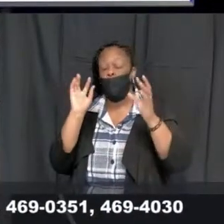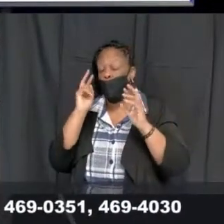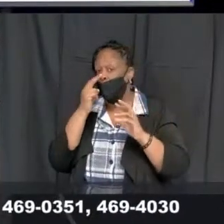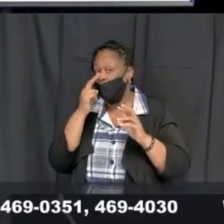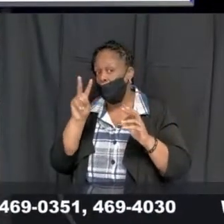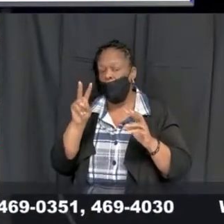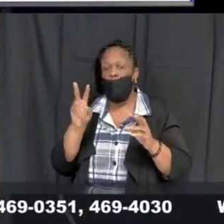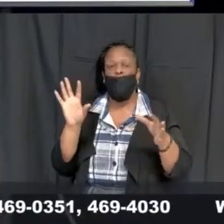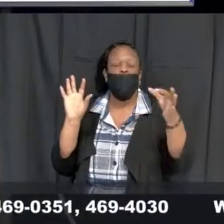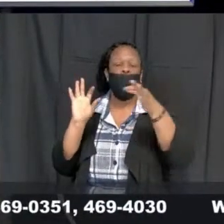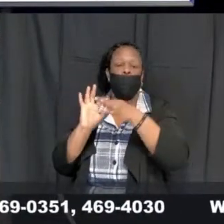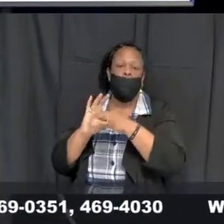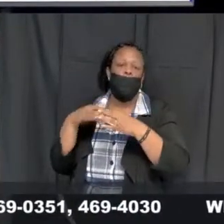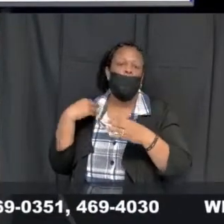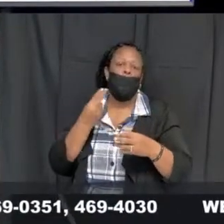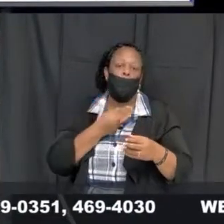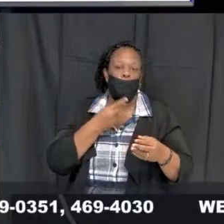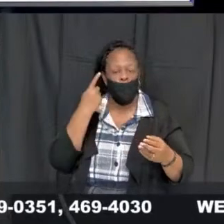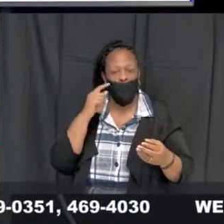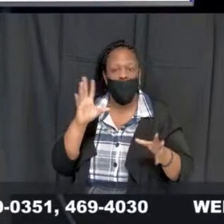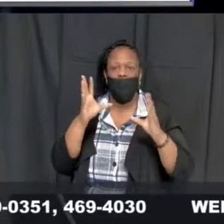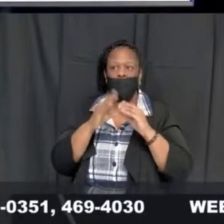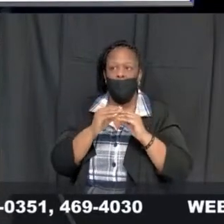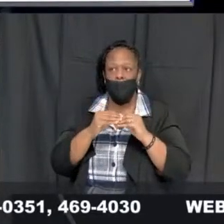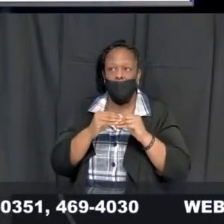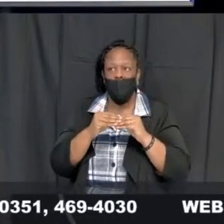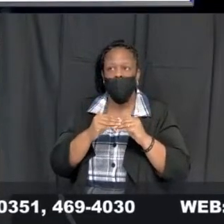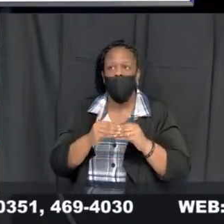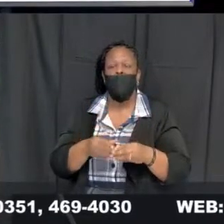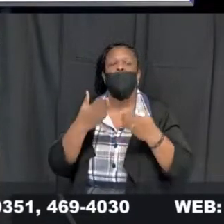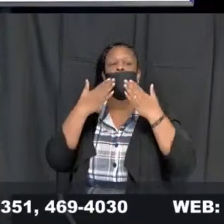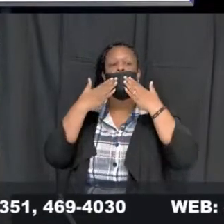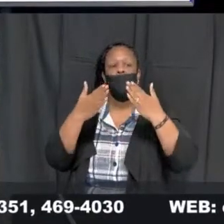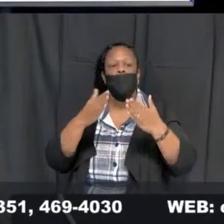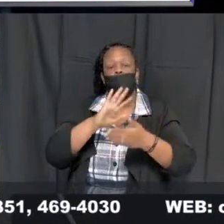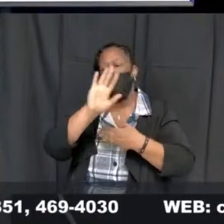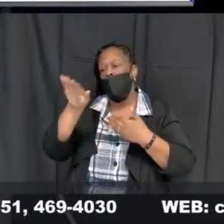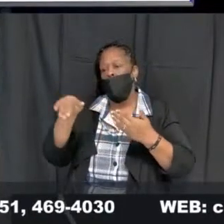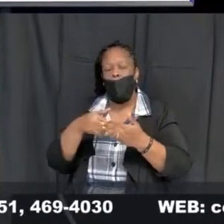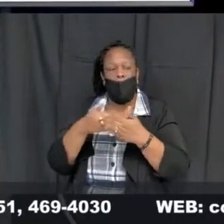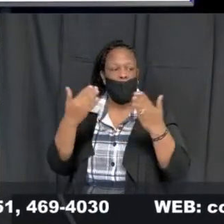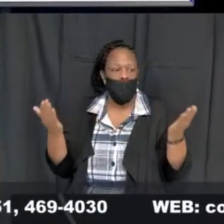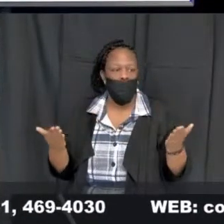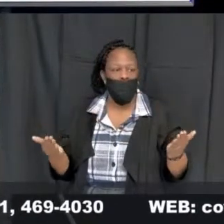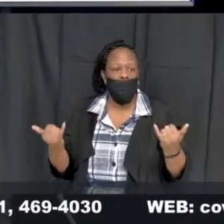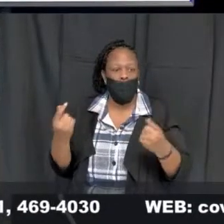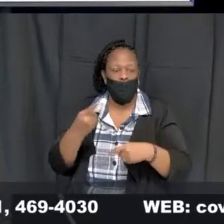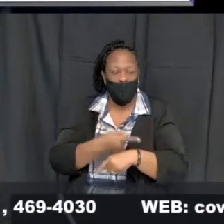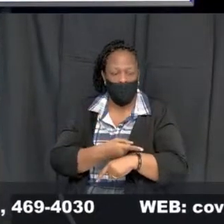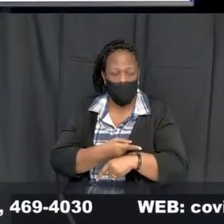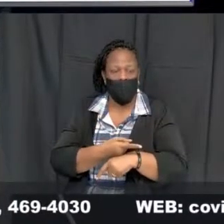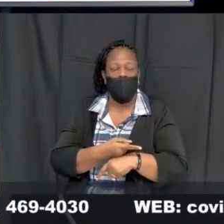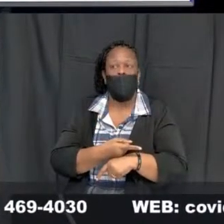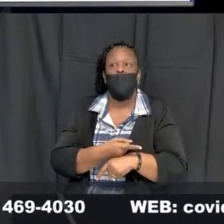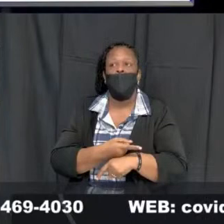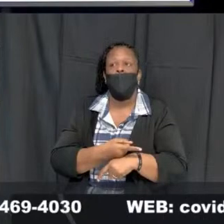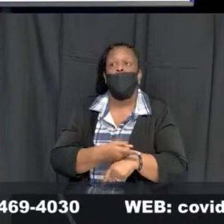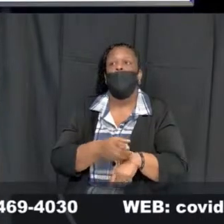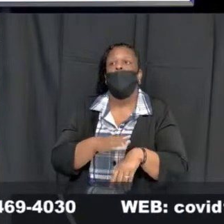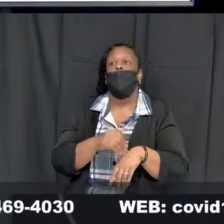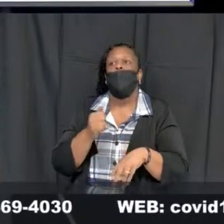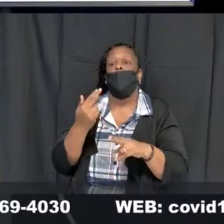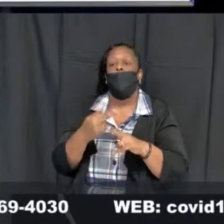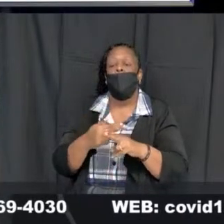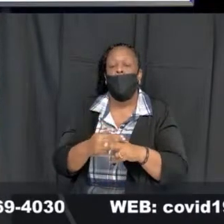in today and joining us for this press briefing. We thank everyone who participated in today's press